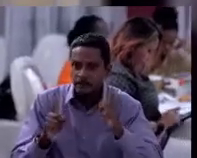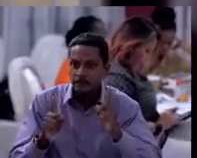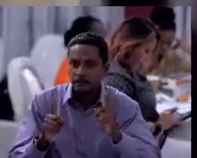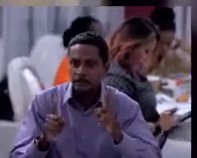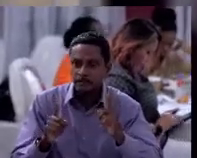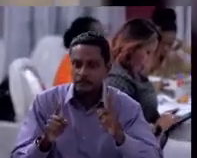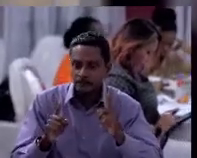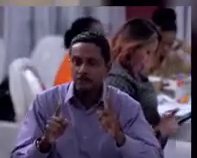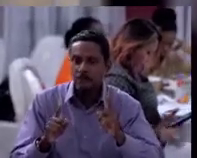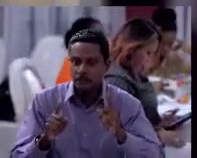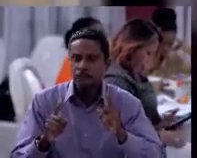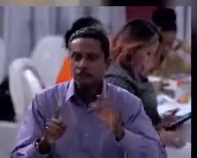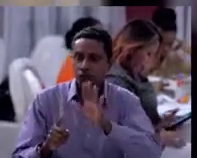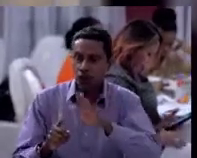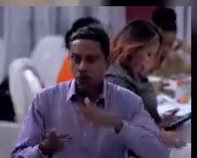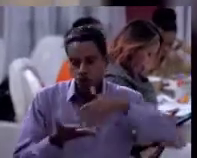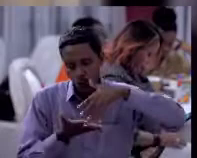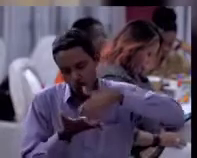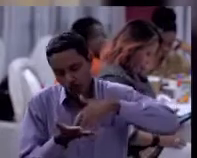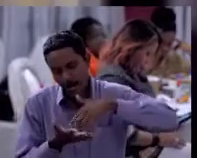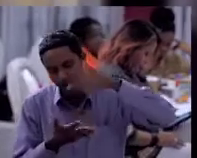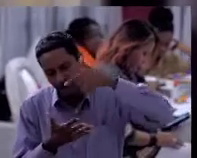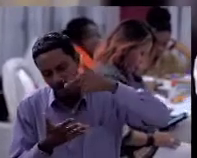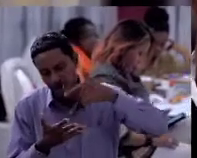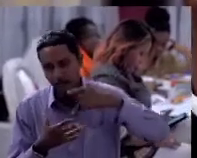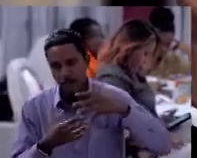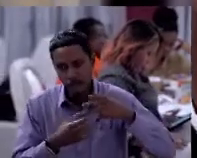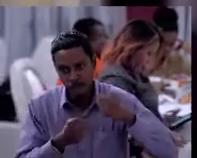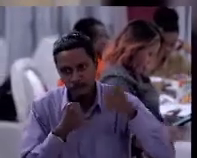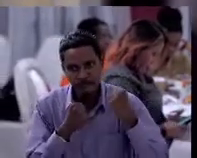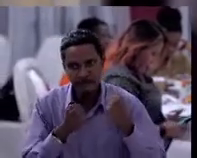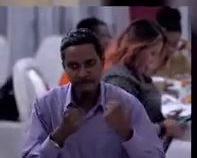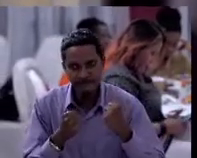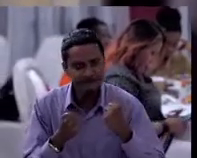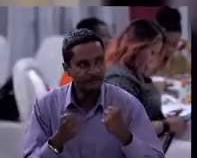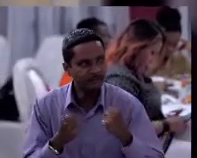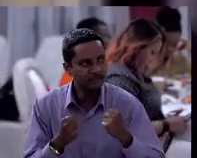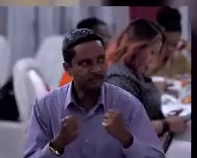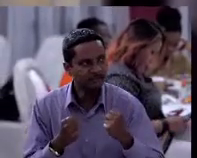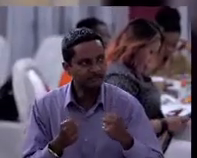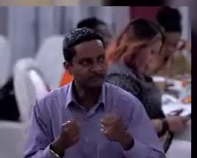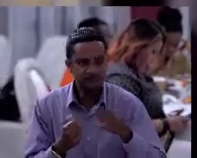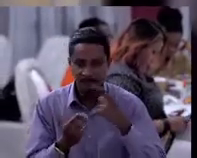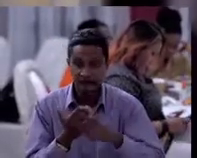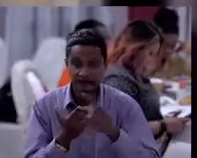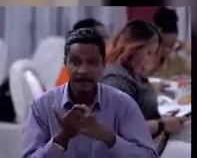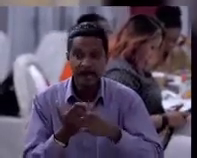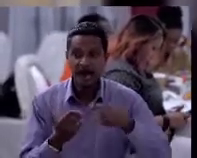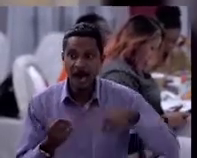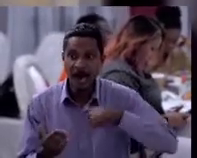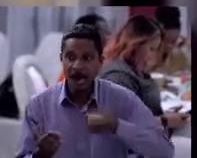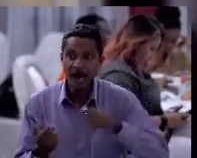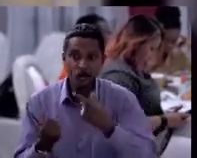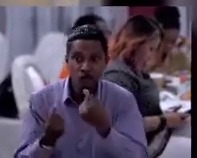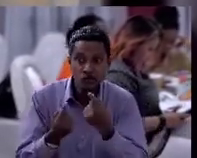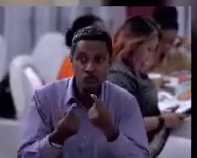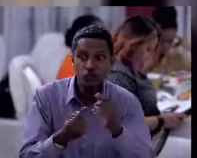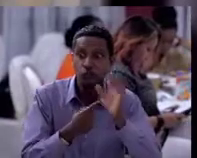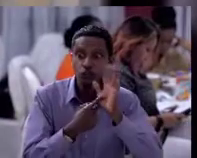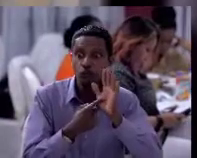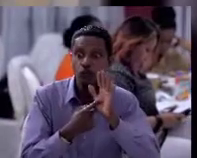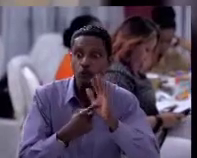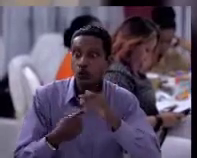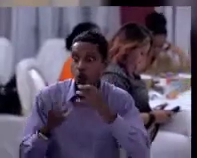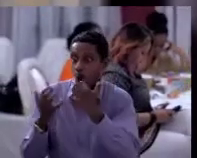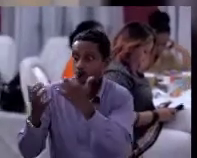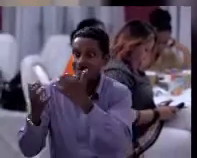but consolidate your interests, strengthen your weak points, because there are weak points you pick up on, you